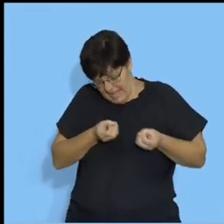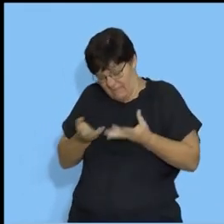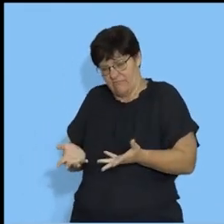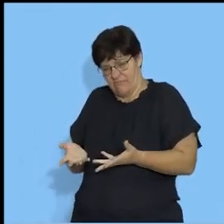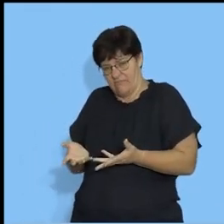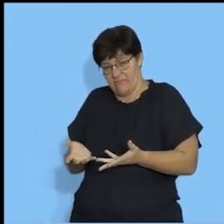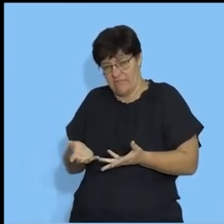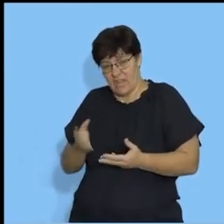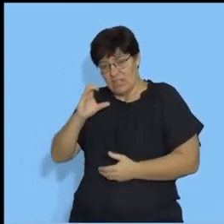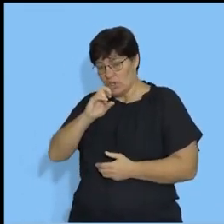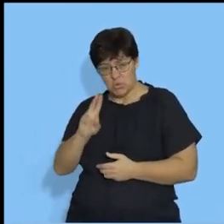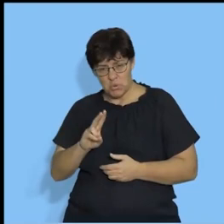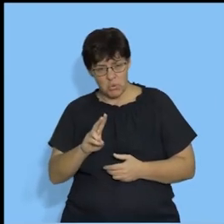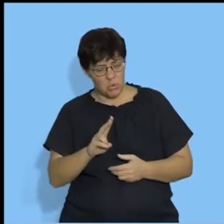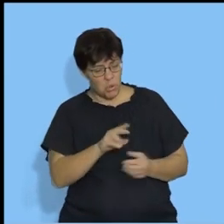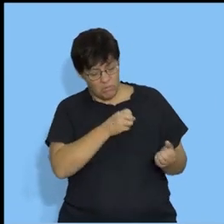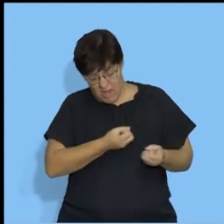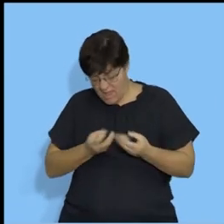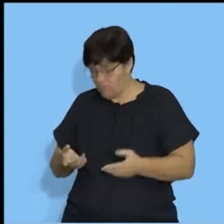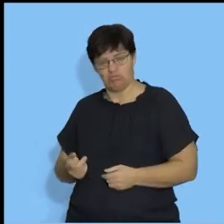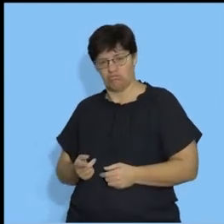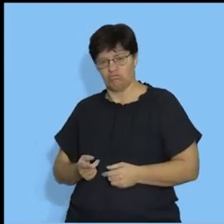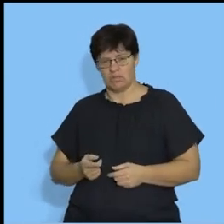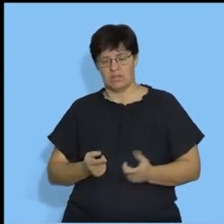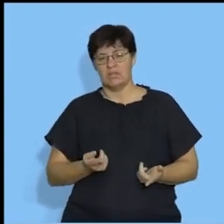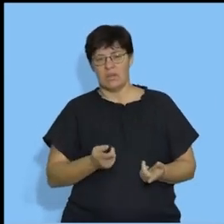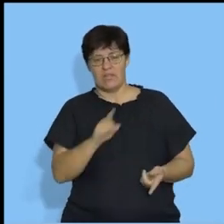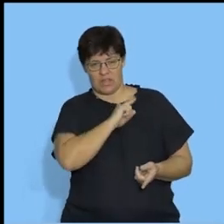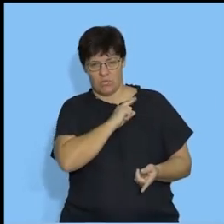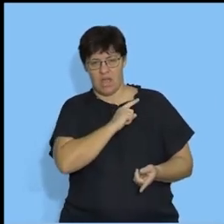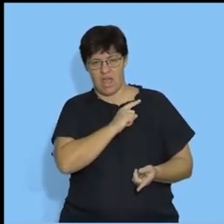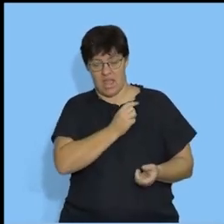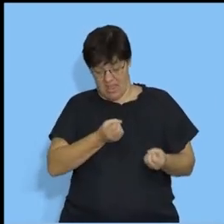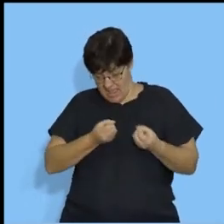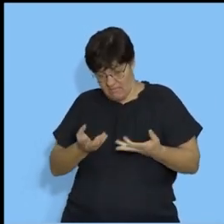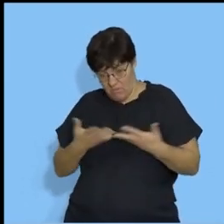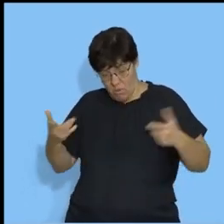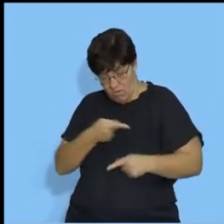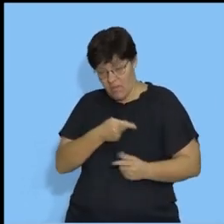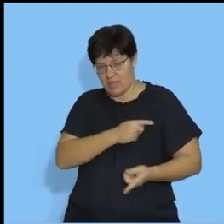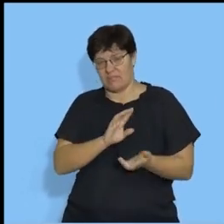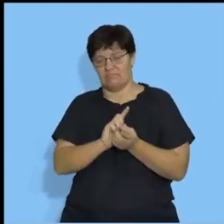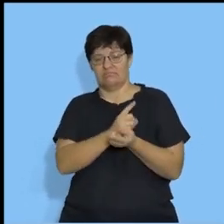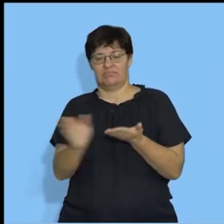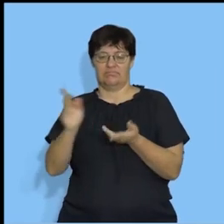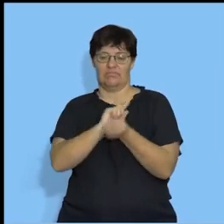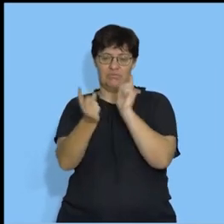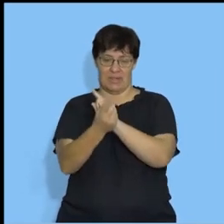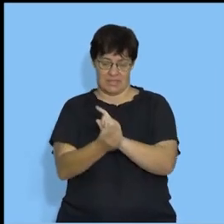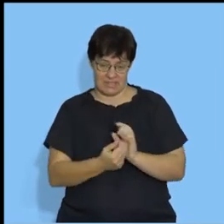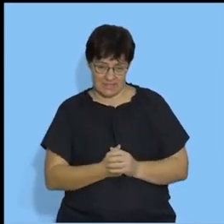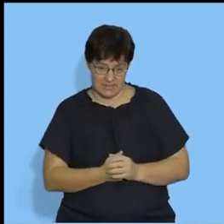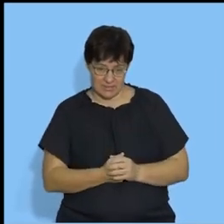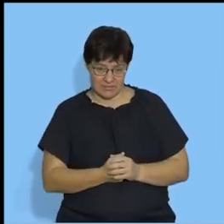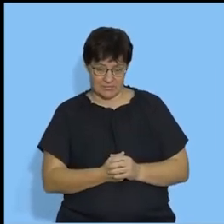why zinc is able to displace copper in solution. So it is a reducing agent, right? And then now we